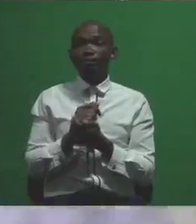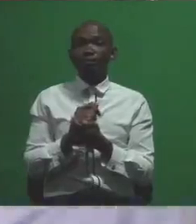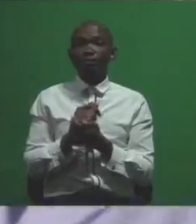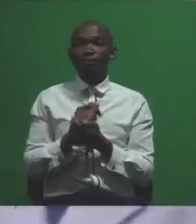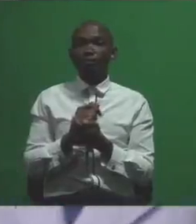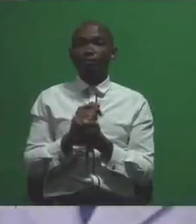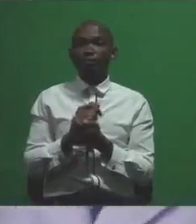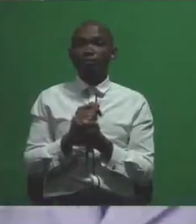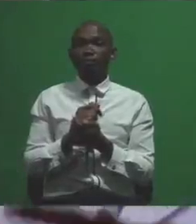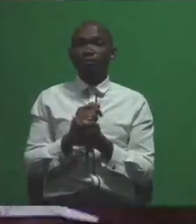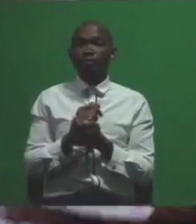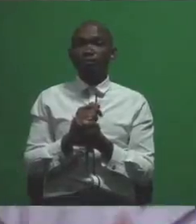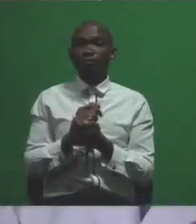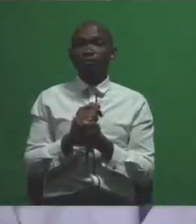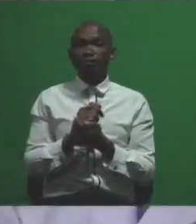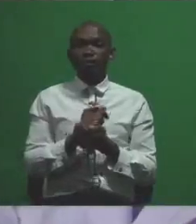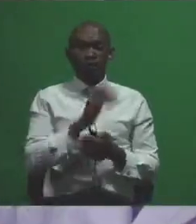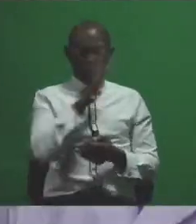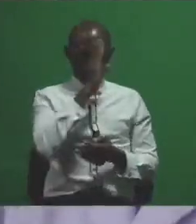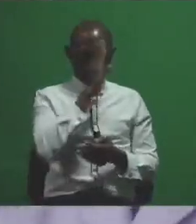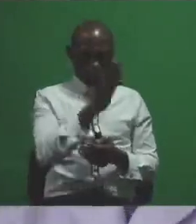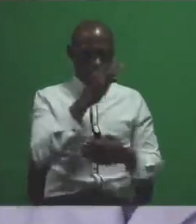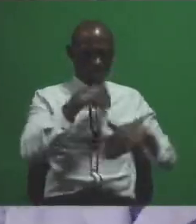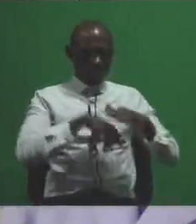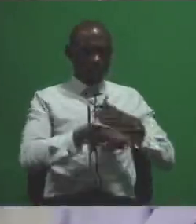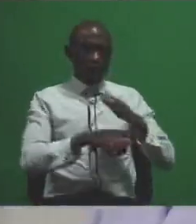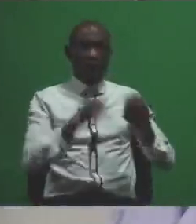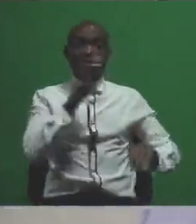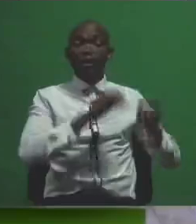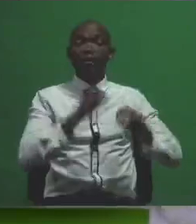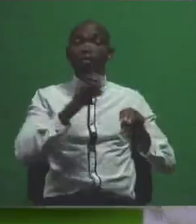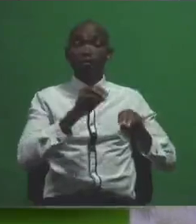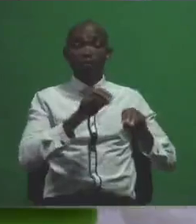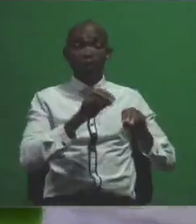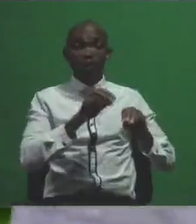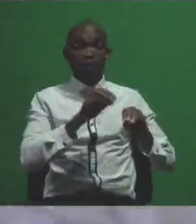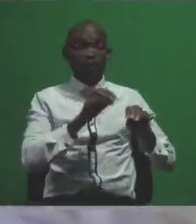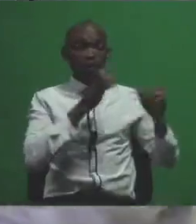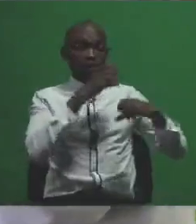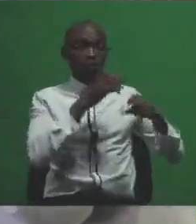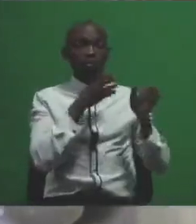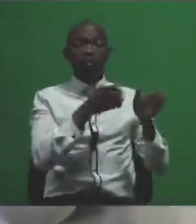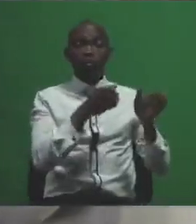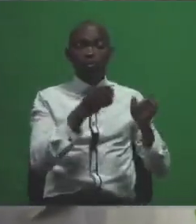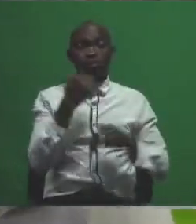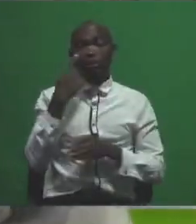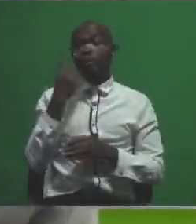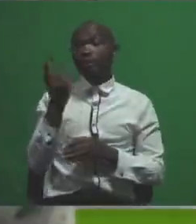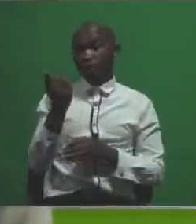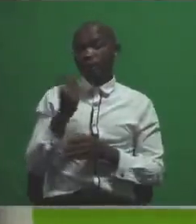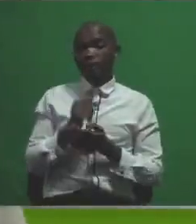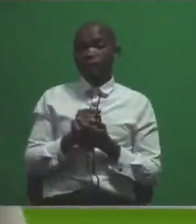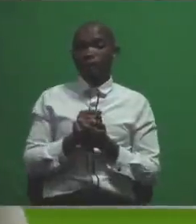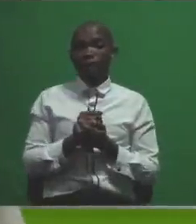now we are concentrating or focusing on chemistry laboratory. So laboratory features,